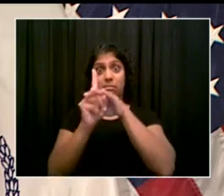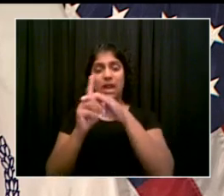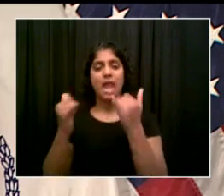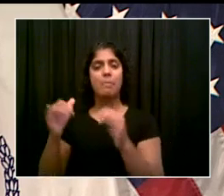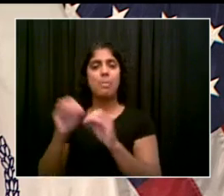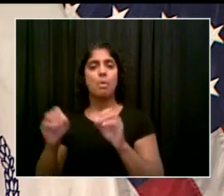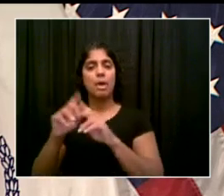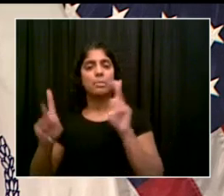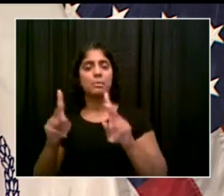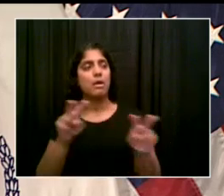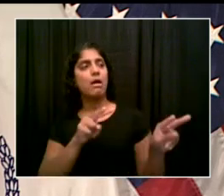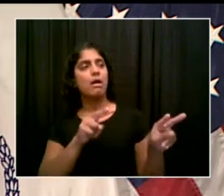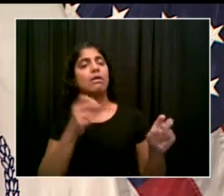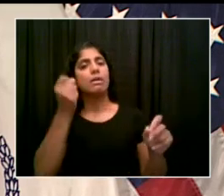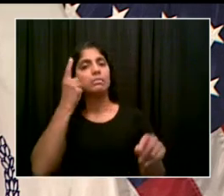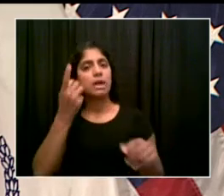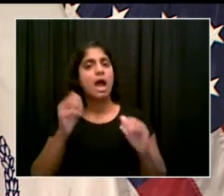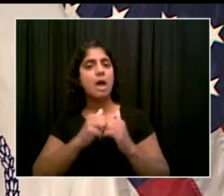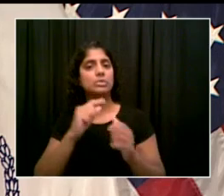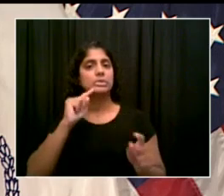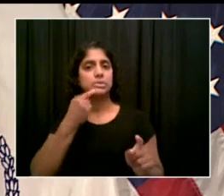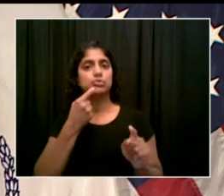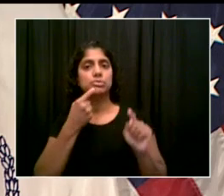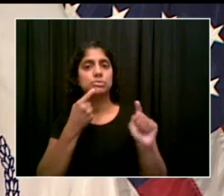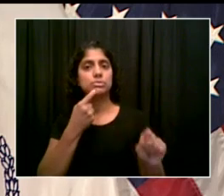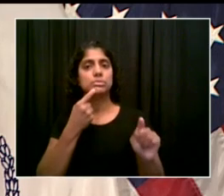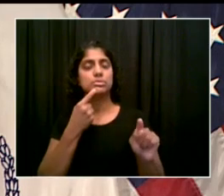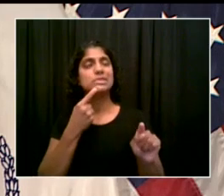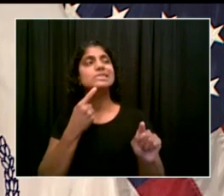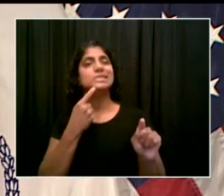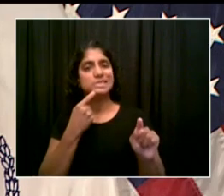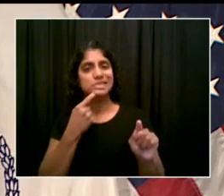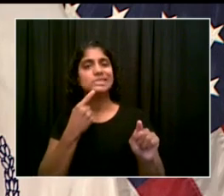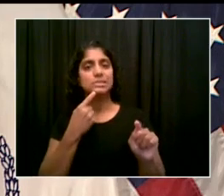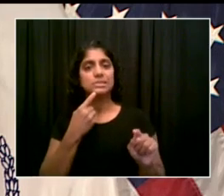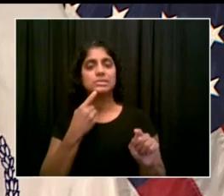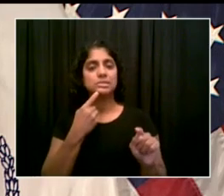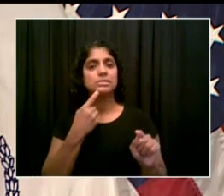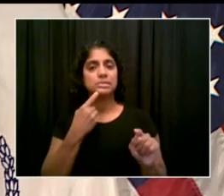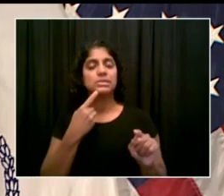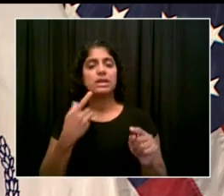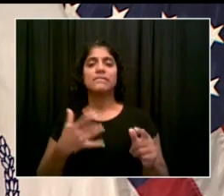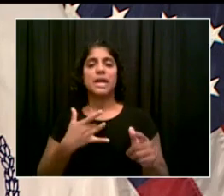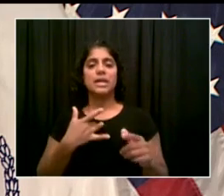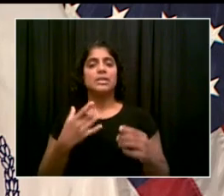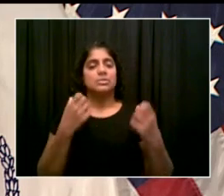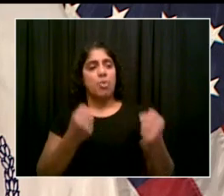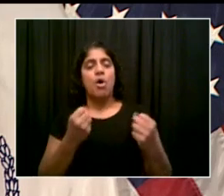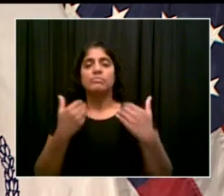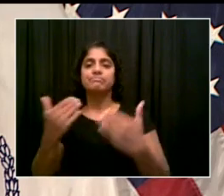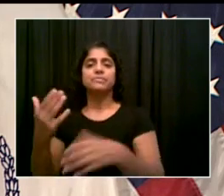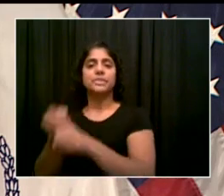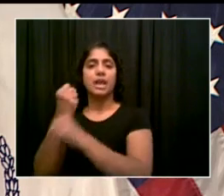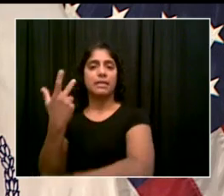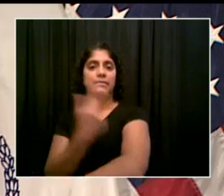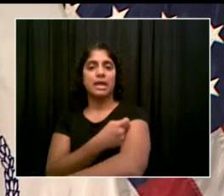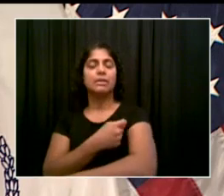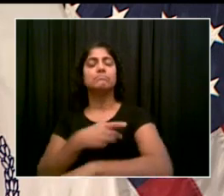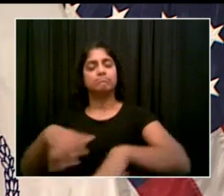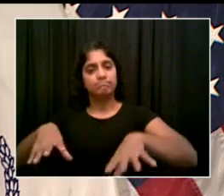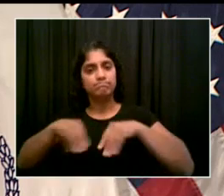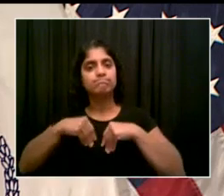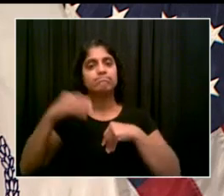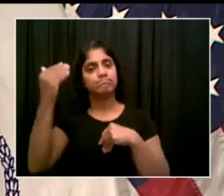go back. So we're going to do things differently as much as it takes. But this is the shape of things to come. Clearer and